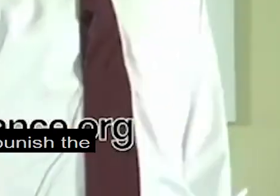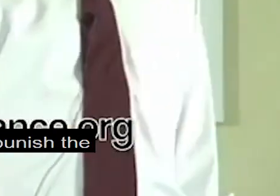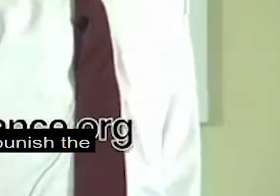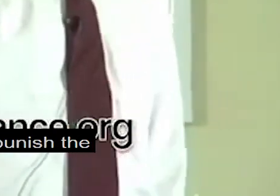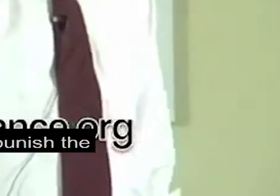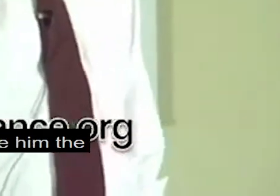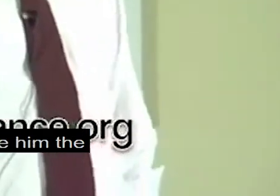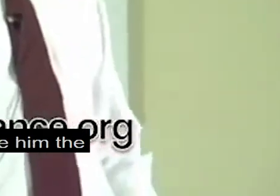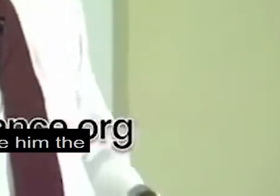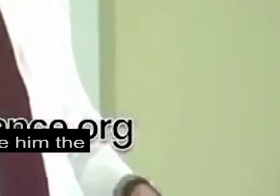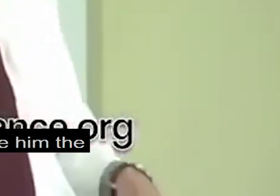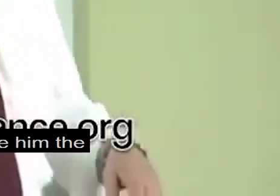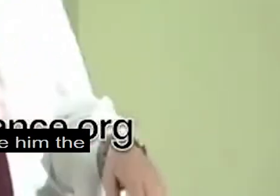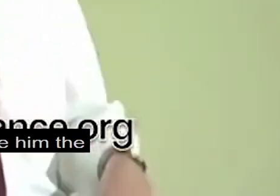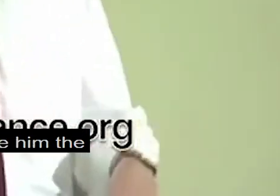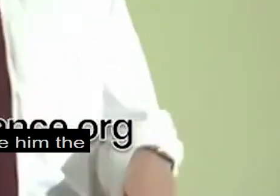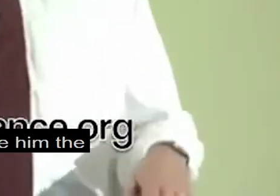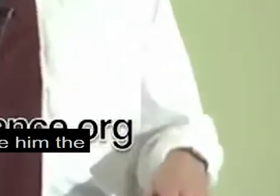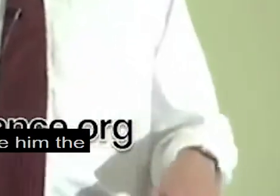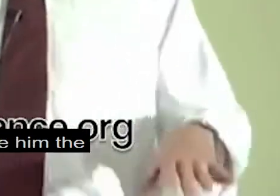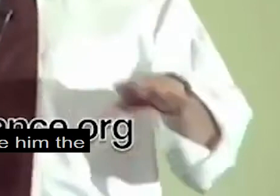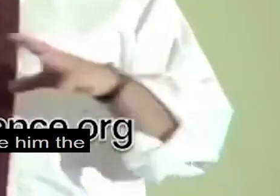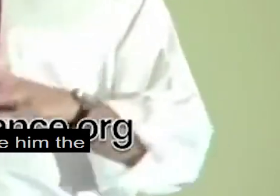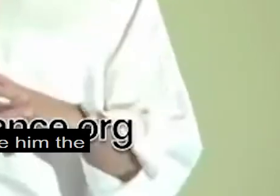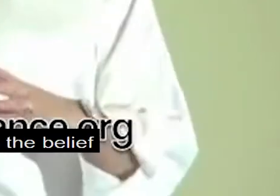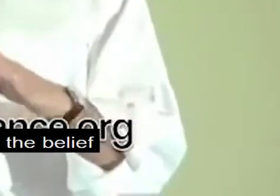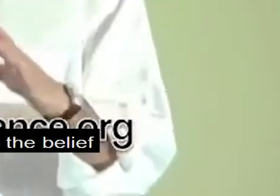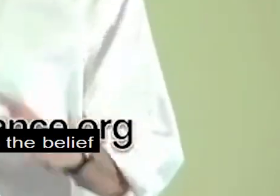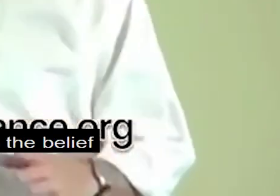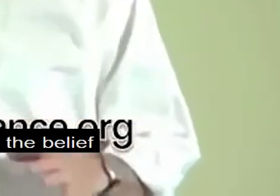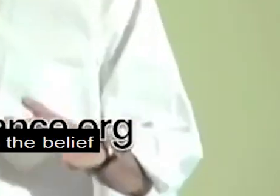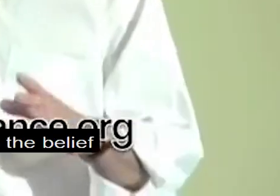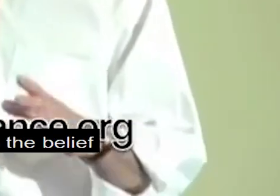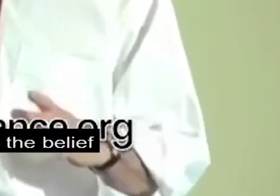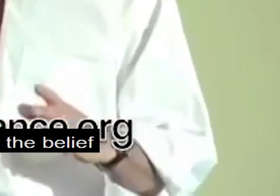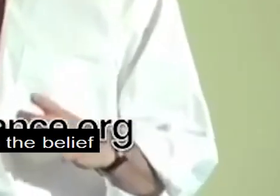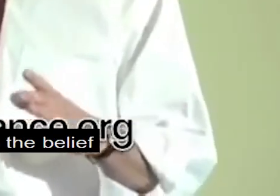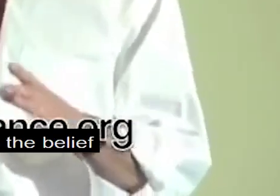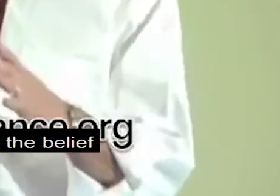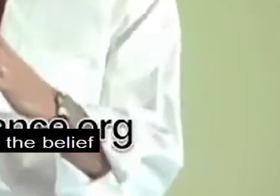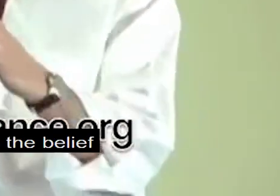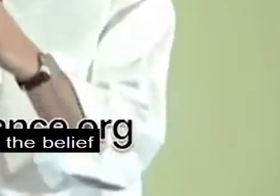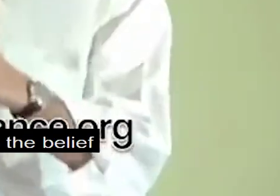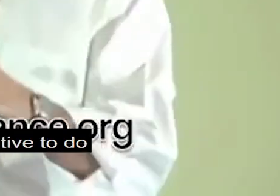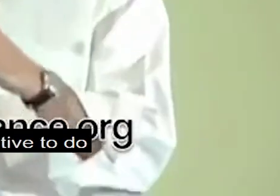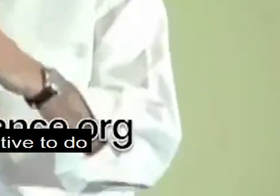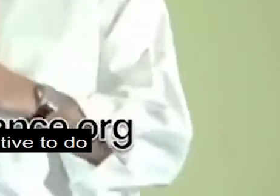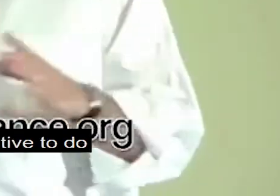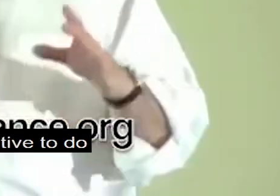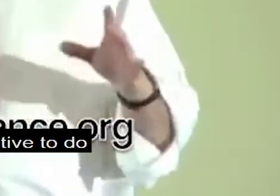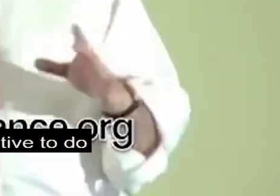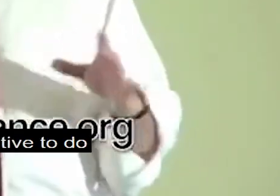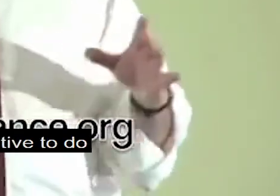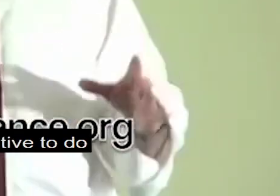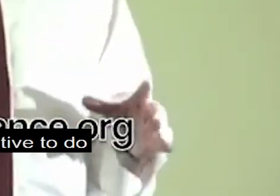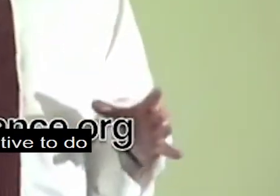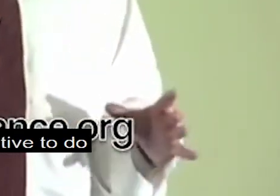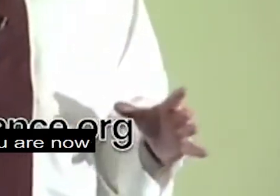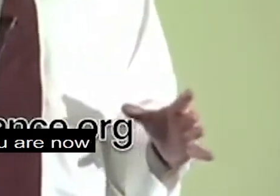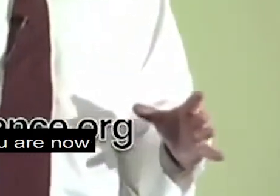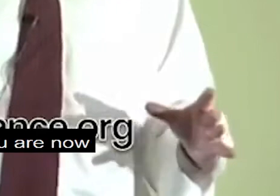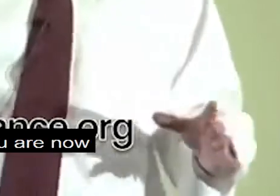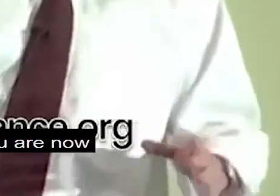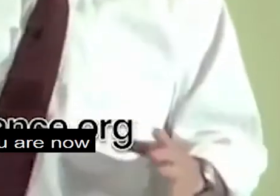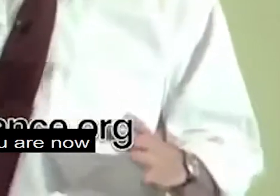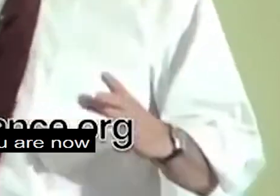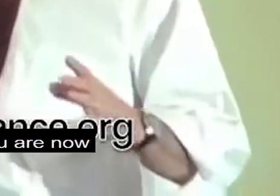like and you punish the behaviors you don't. You give him the incentive to do well based on the belief that he didn't have the incentive to do